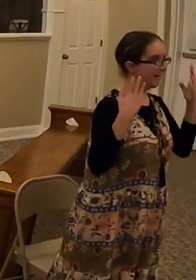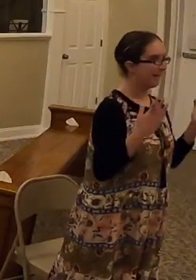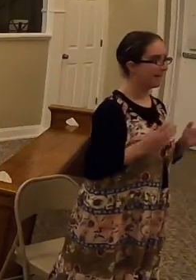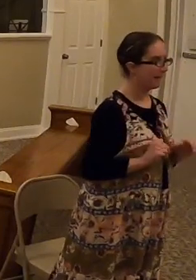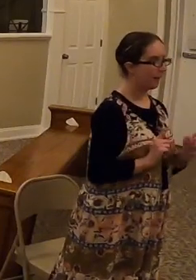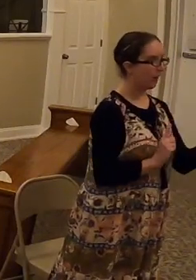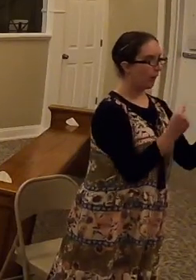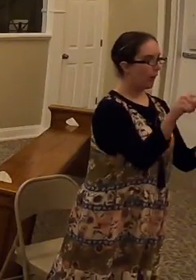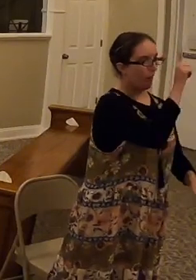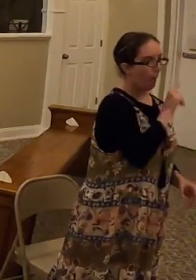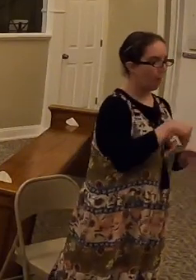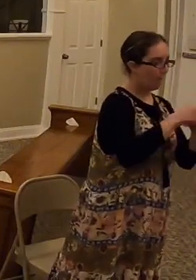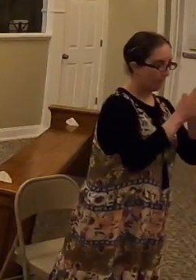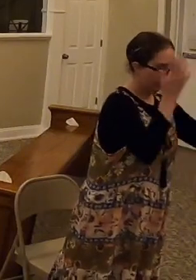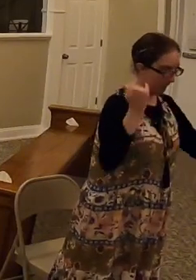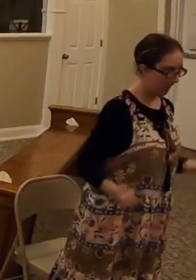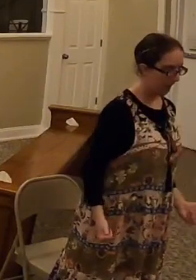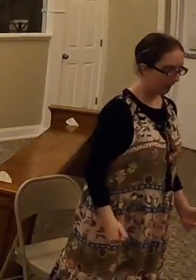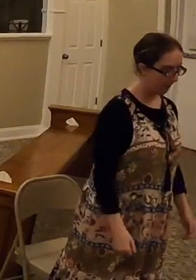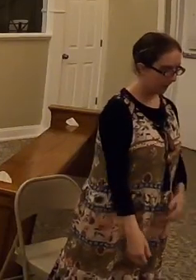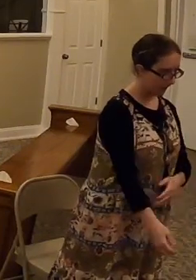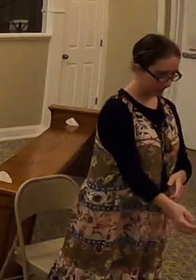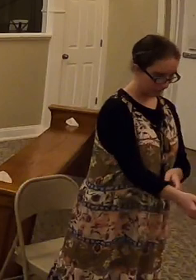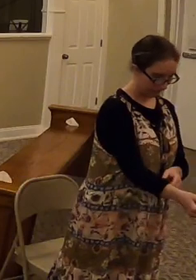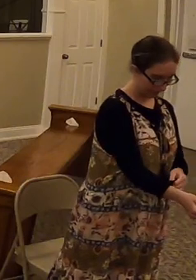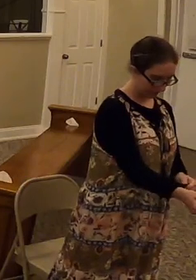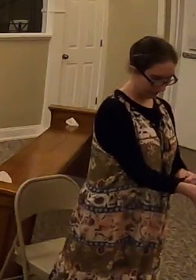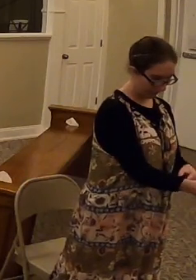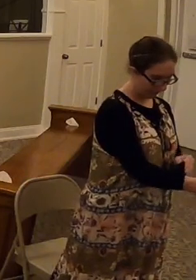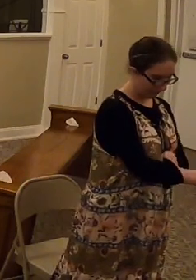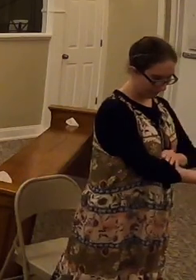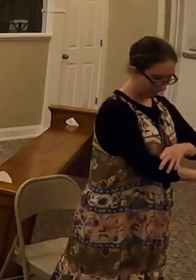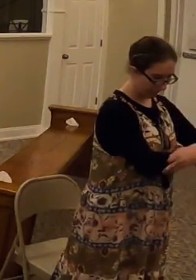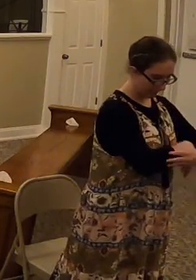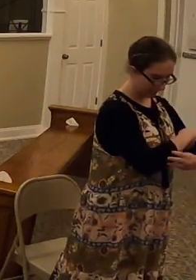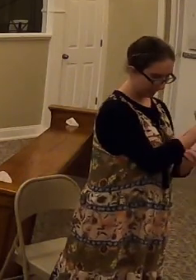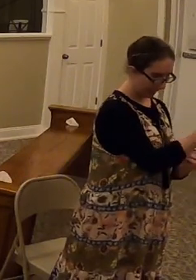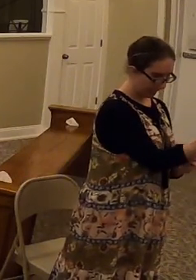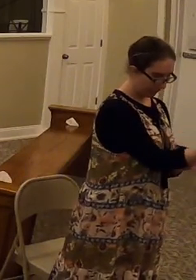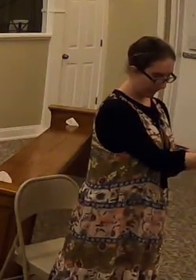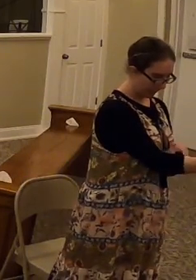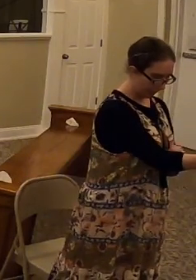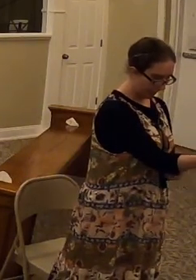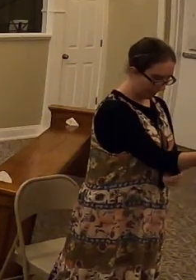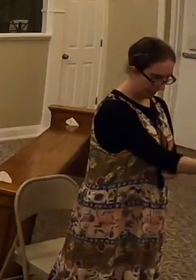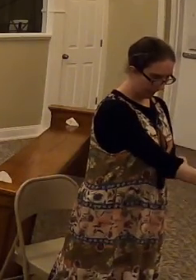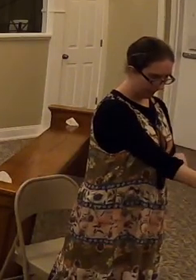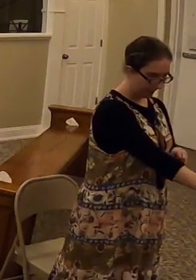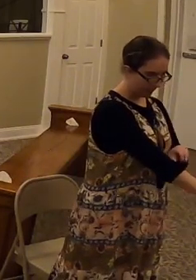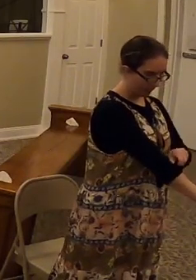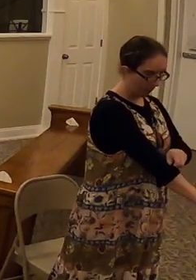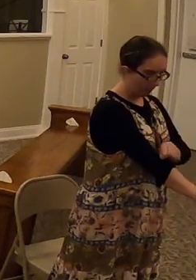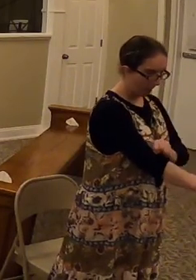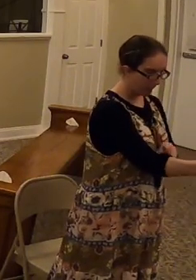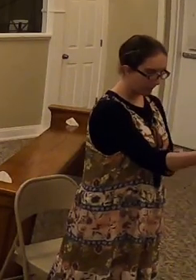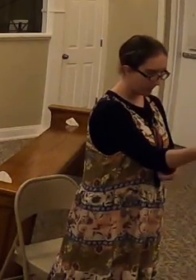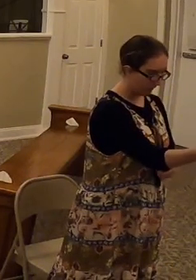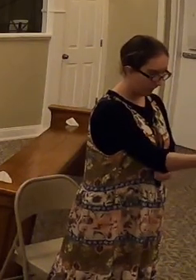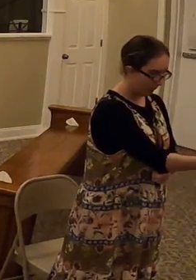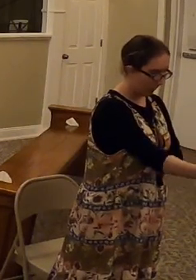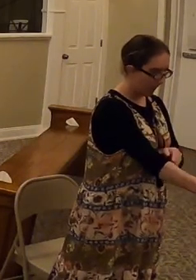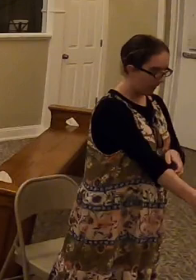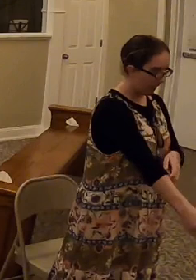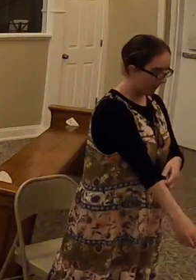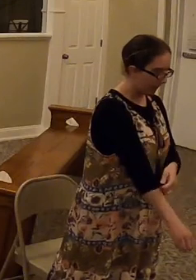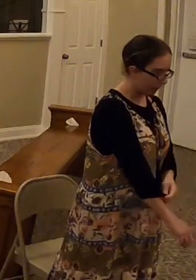Hallelujah. Let's just go to the Lord in prayer right now. God, we thank you for loving us. God, I thank you for your mercy and your goodness through us tonight, God.